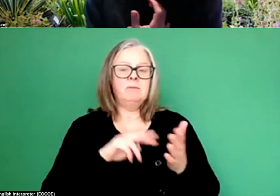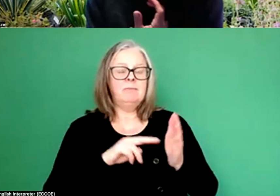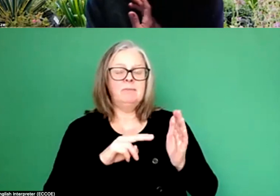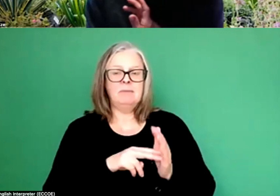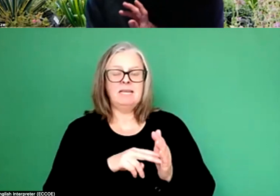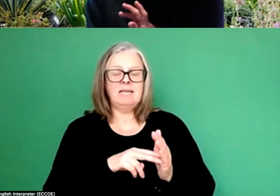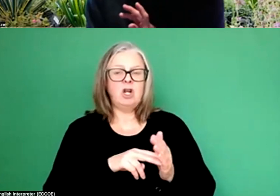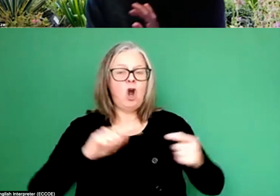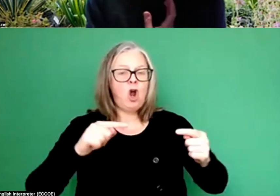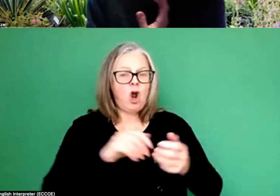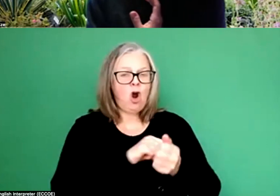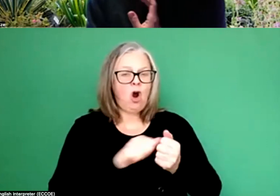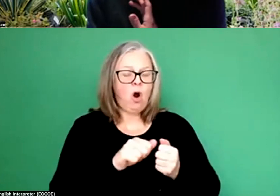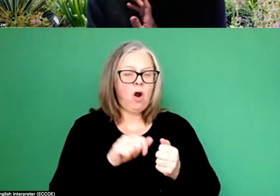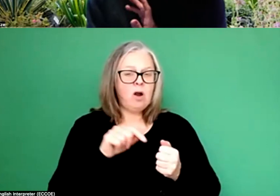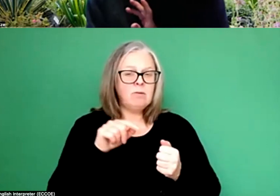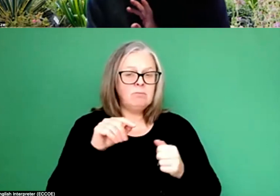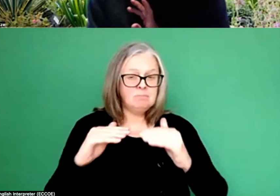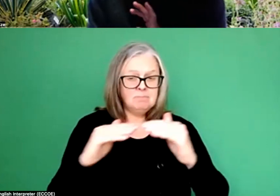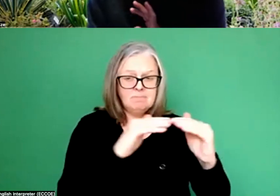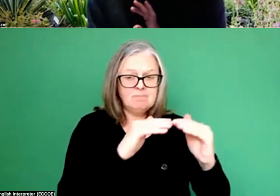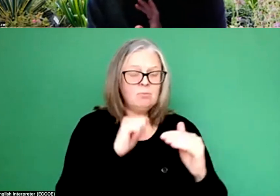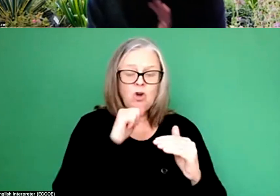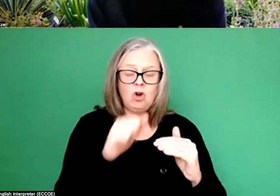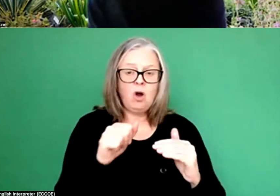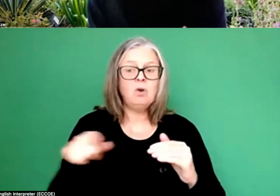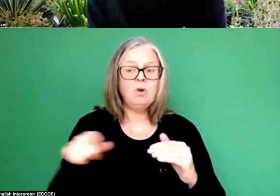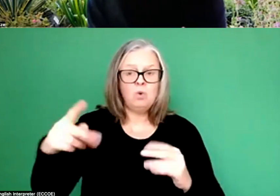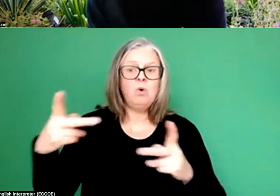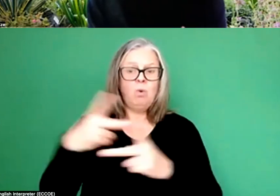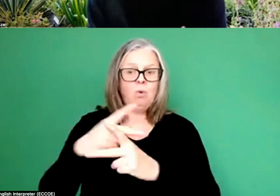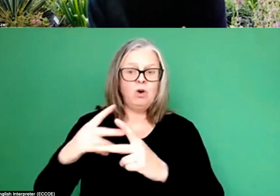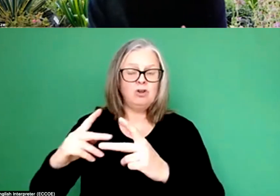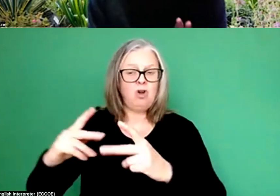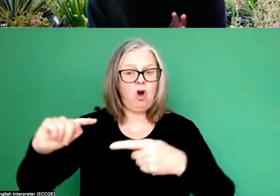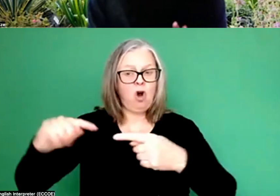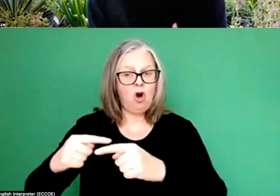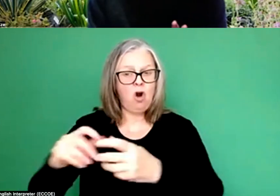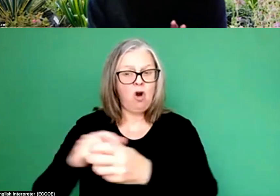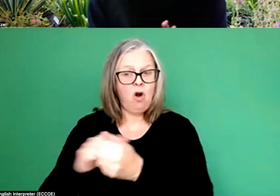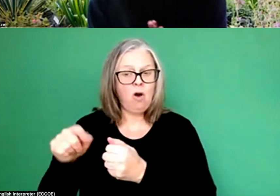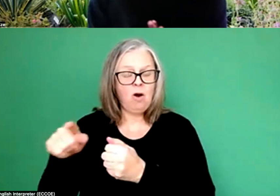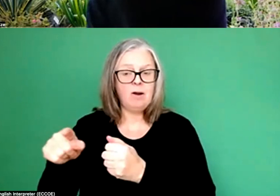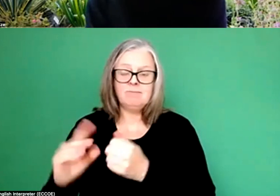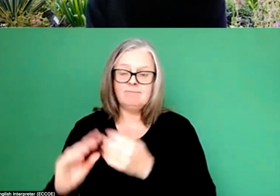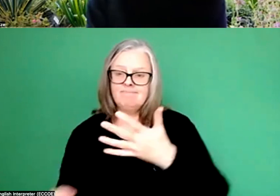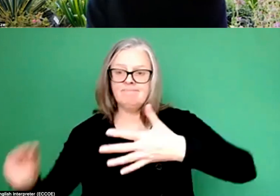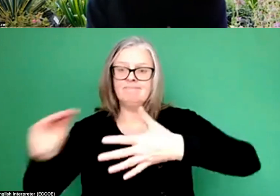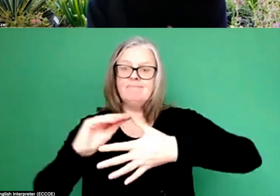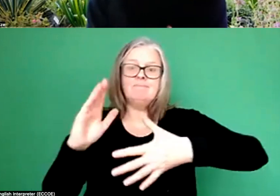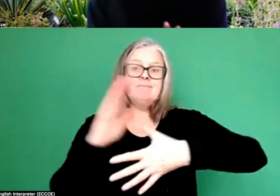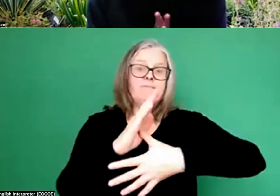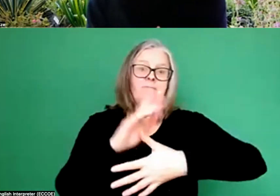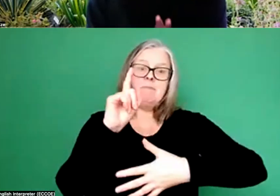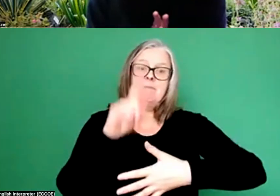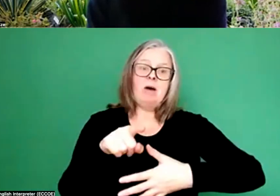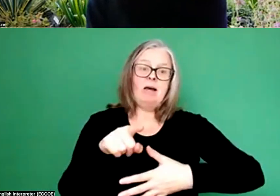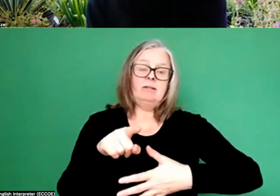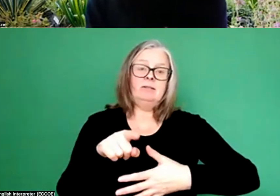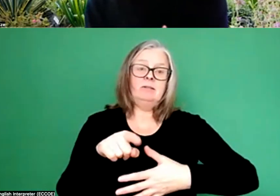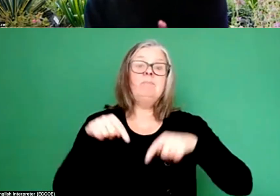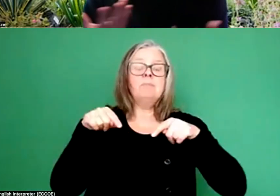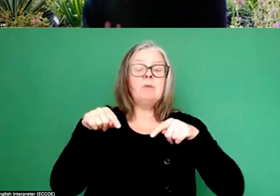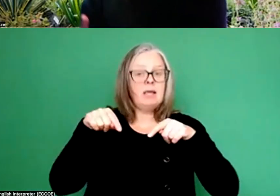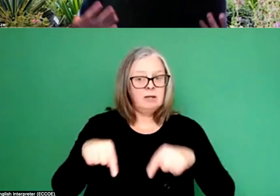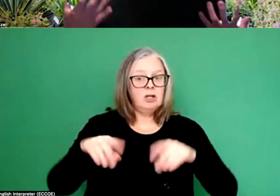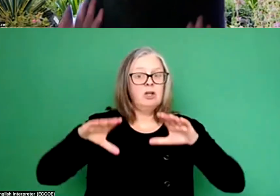And actually, you have to put the people who are harmed first at the forefront, you know, and if you believe as the climate justice movement argues